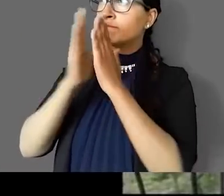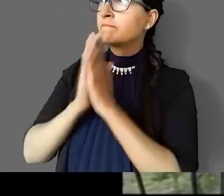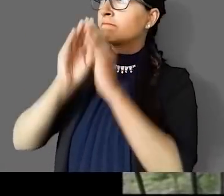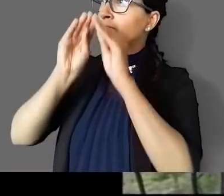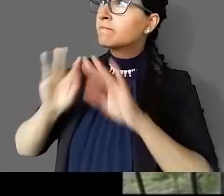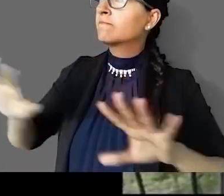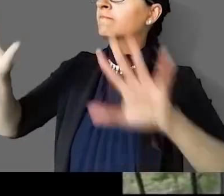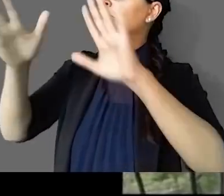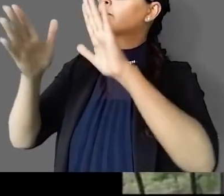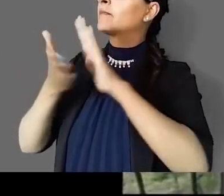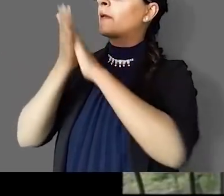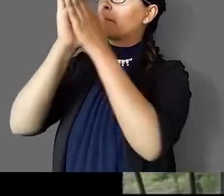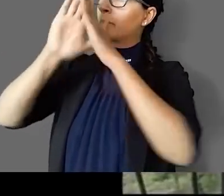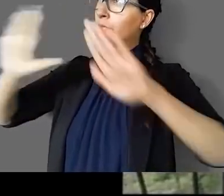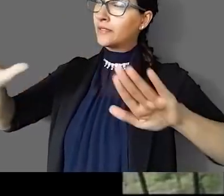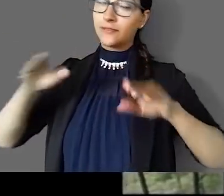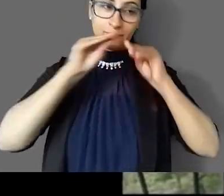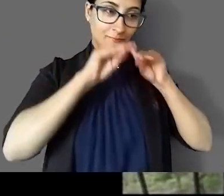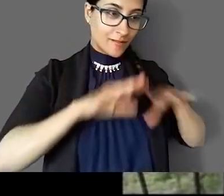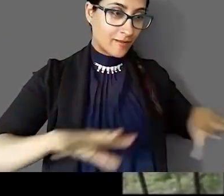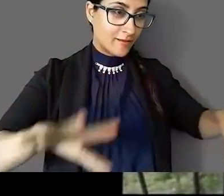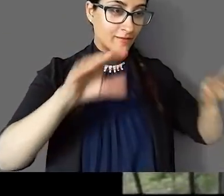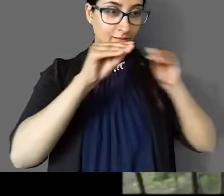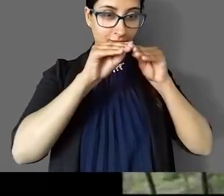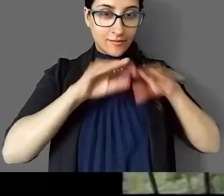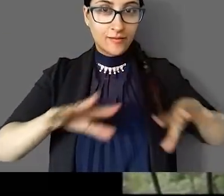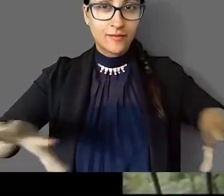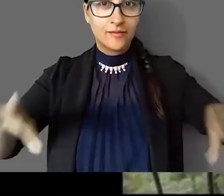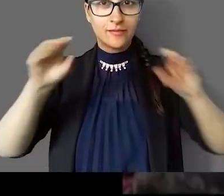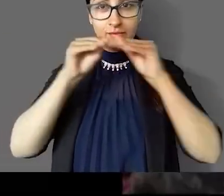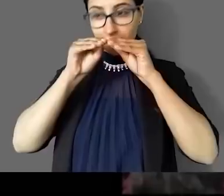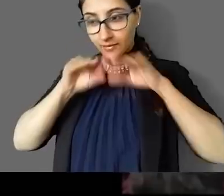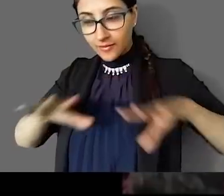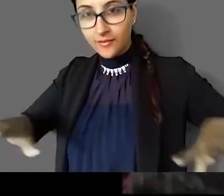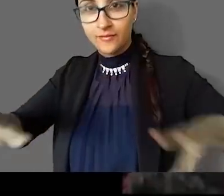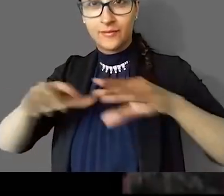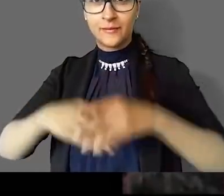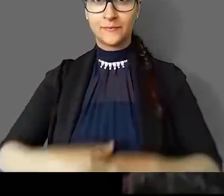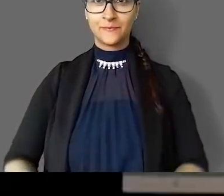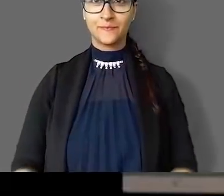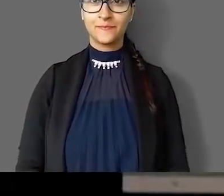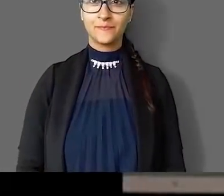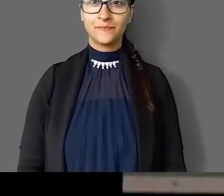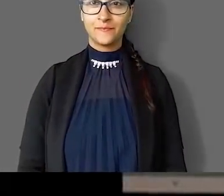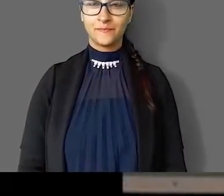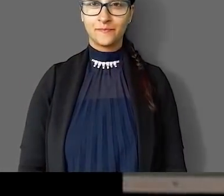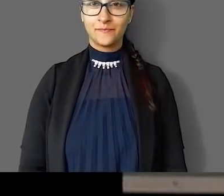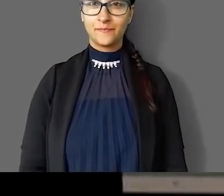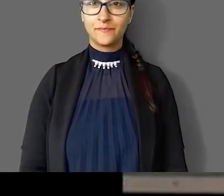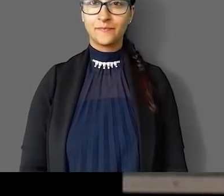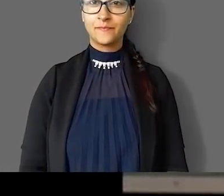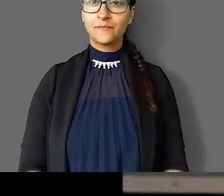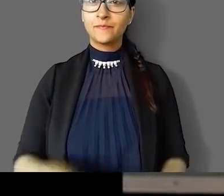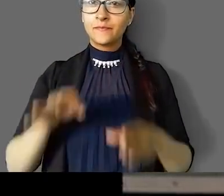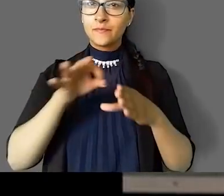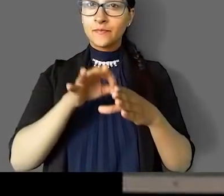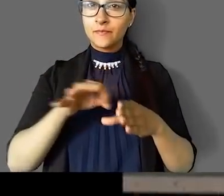families. Khanabata, Khanabata, Khanabata. To all my beloved spiritual children,